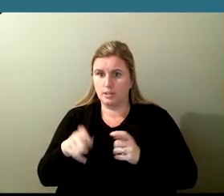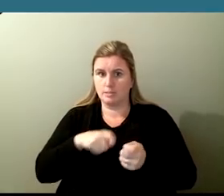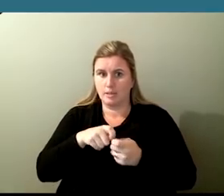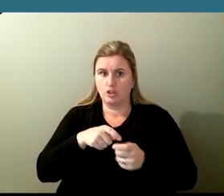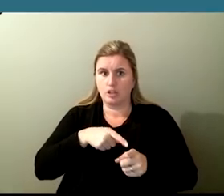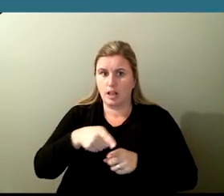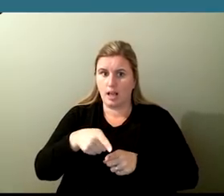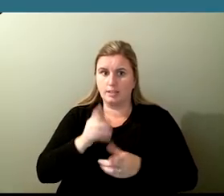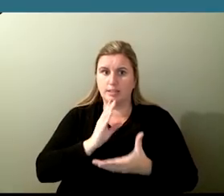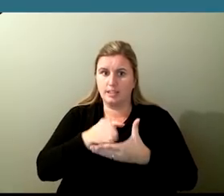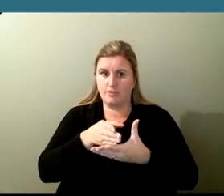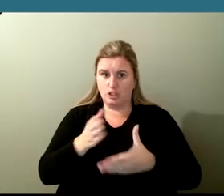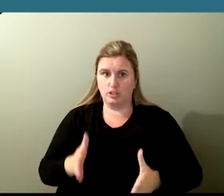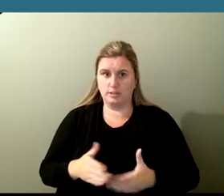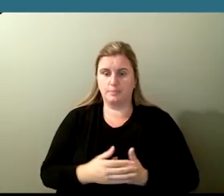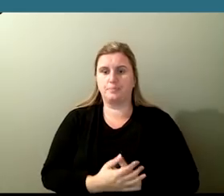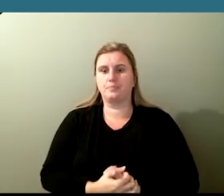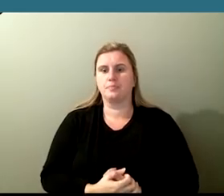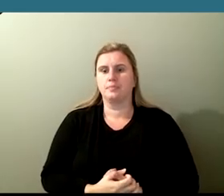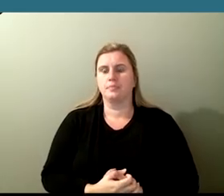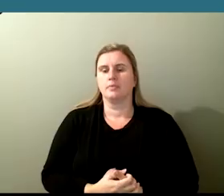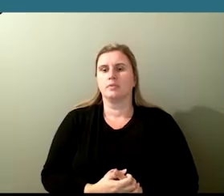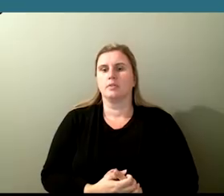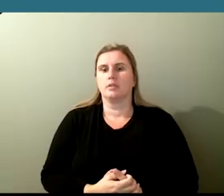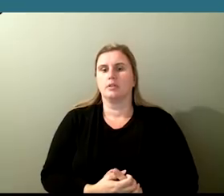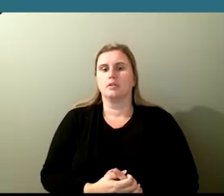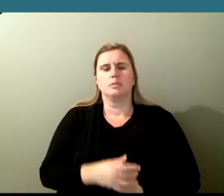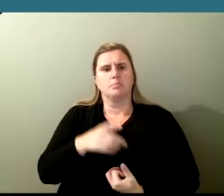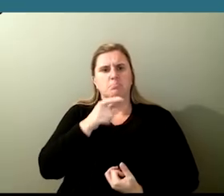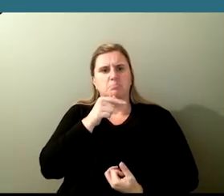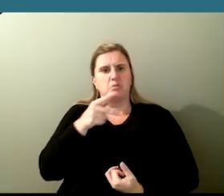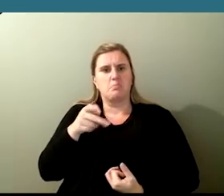specialized interventions. But who are paraeducators?